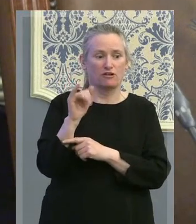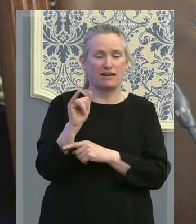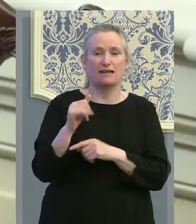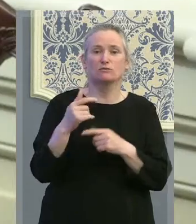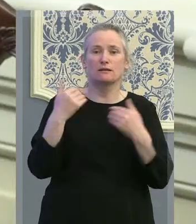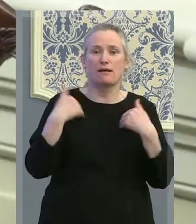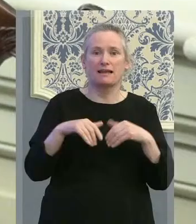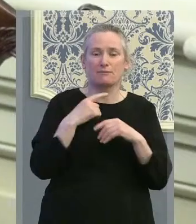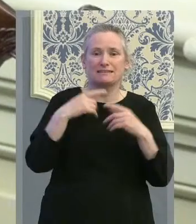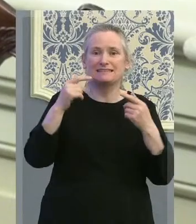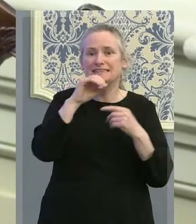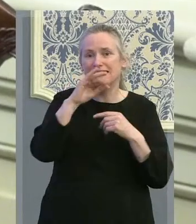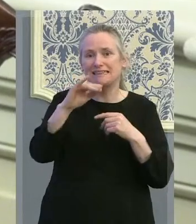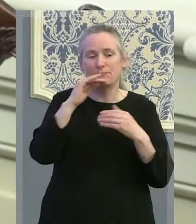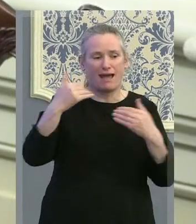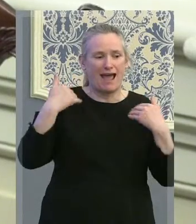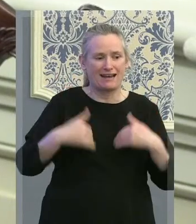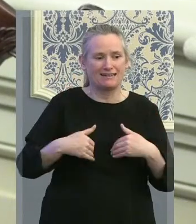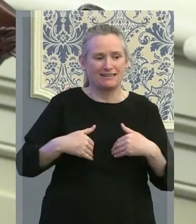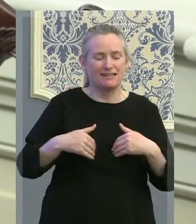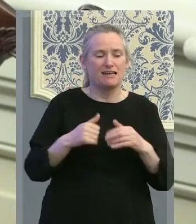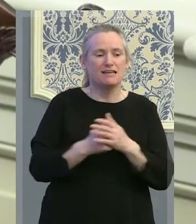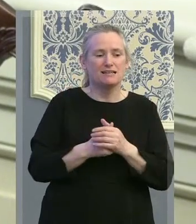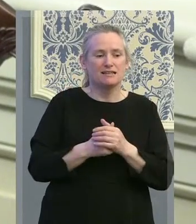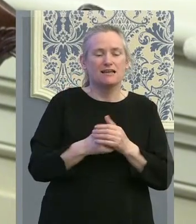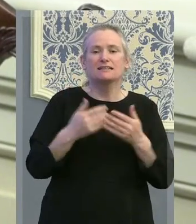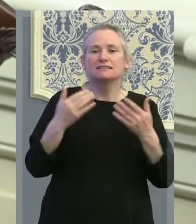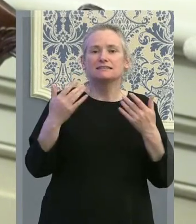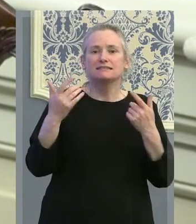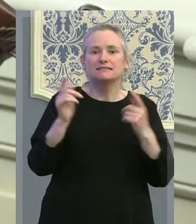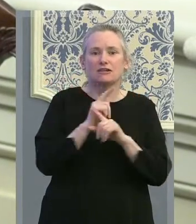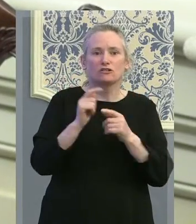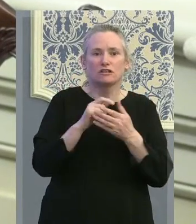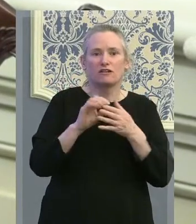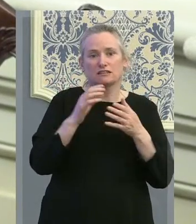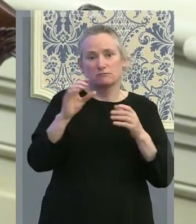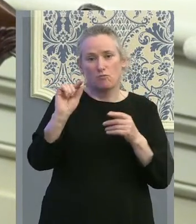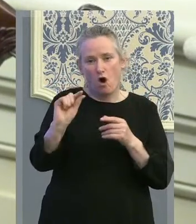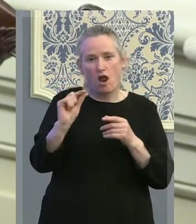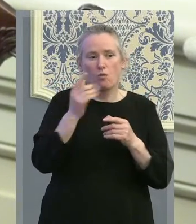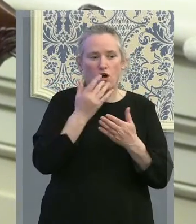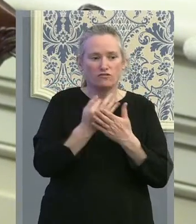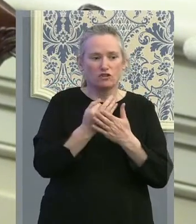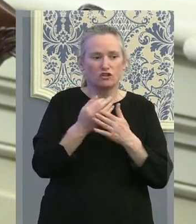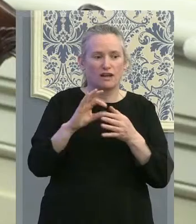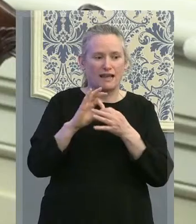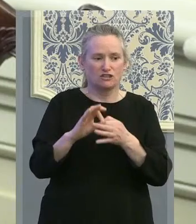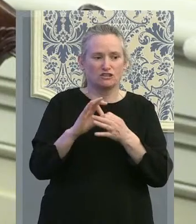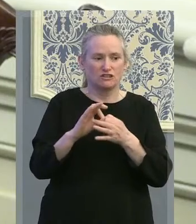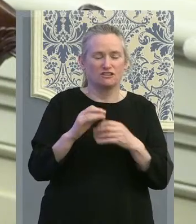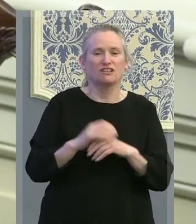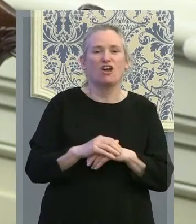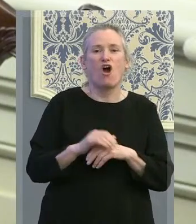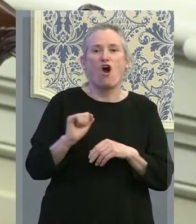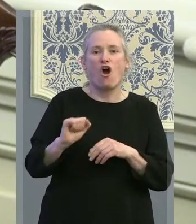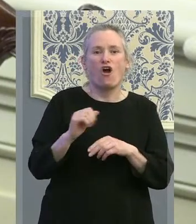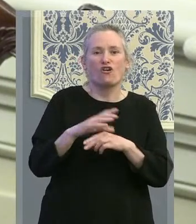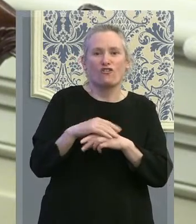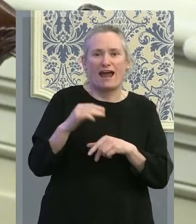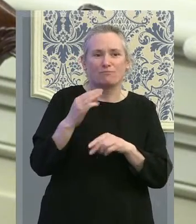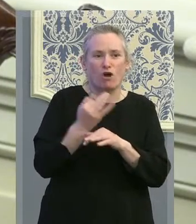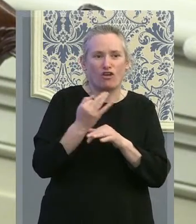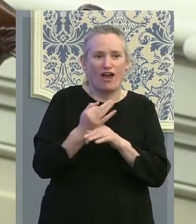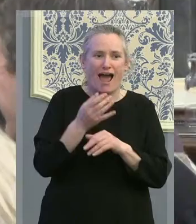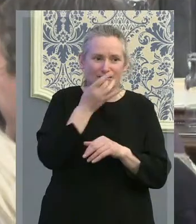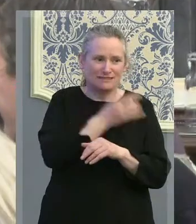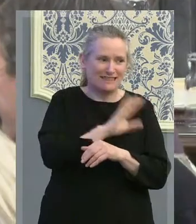making great waves, singer-songwriter. She has very, very strong Waterford connections. Her grandmother asked me to pass on her regards to you today, and